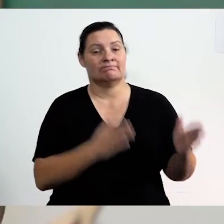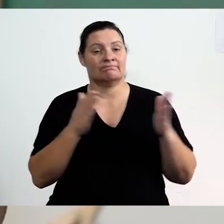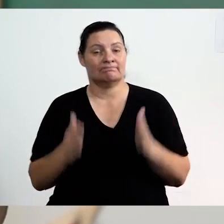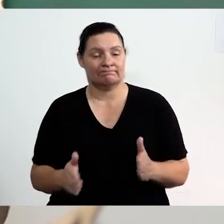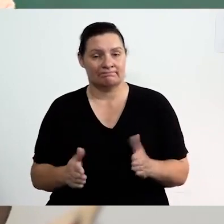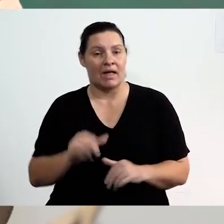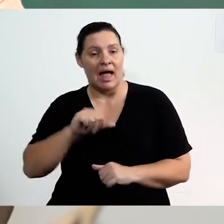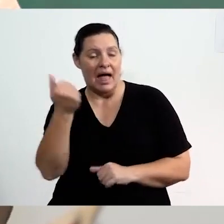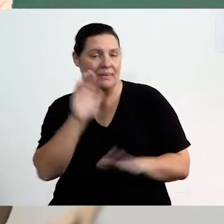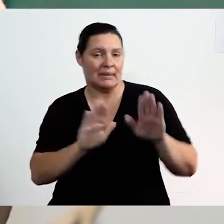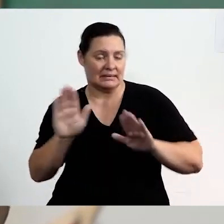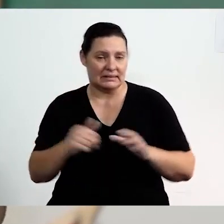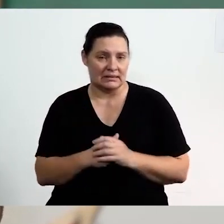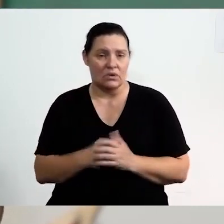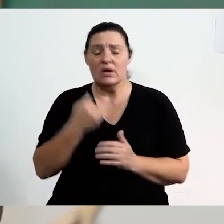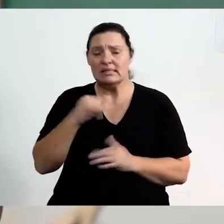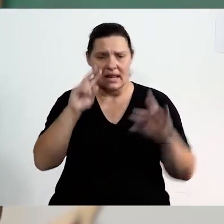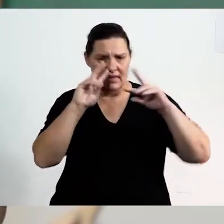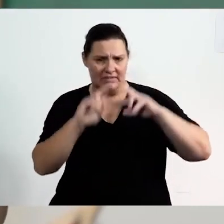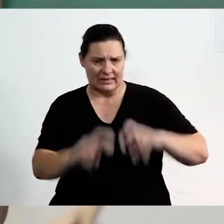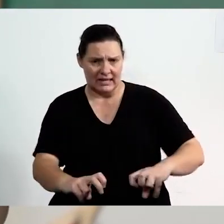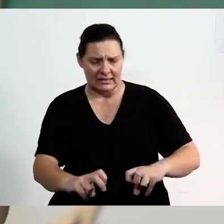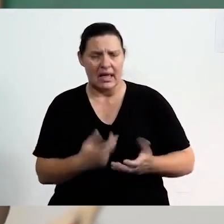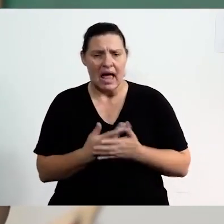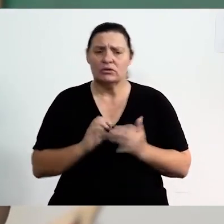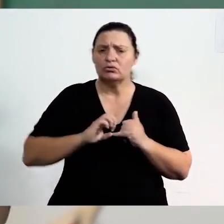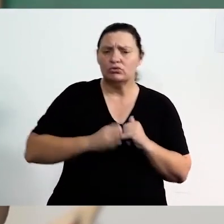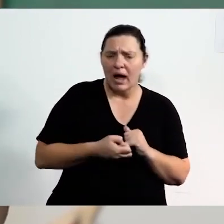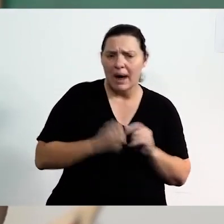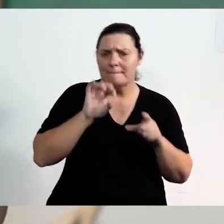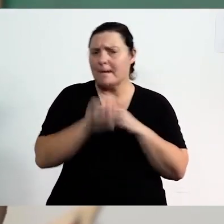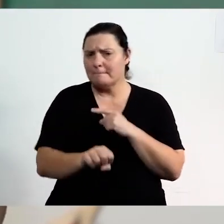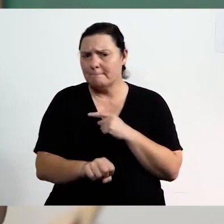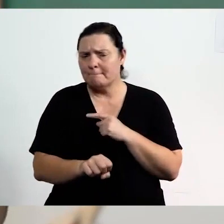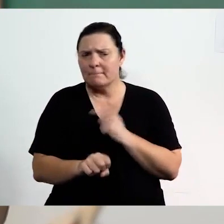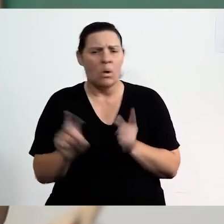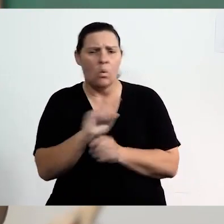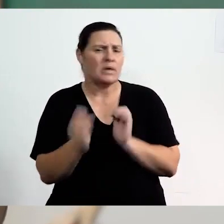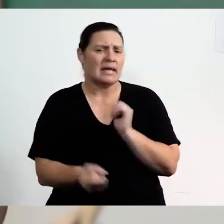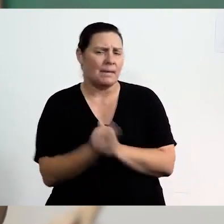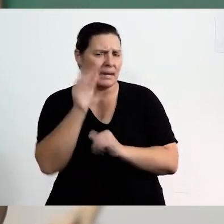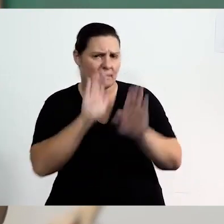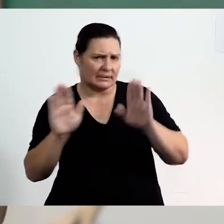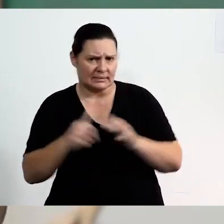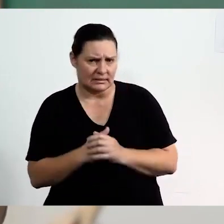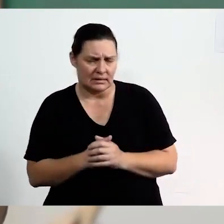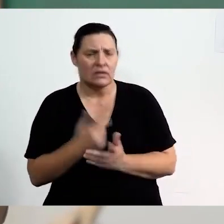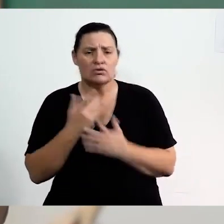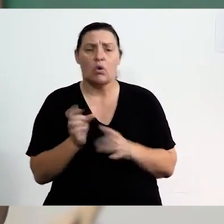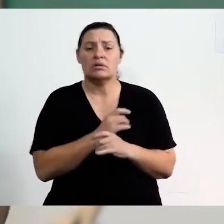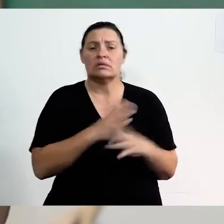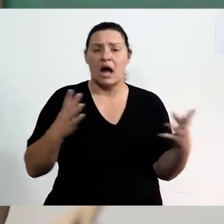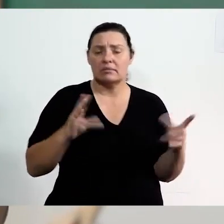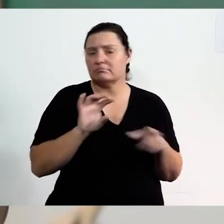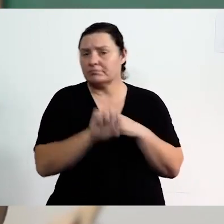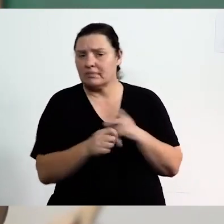Let's move on to another pattern. We are still investigating and trying to figure out what is going on in this pattern. So